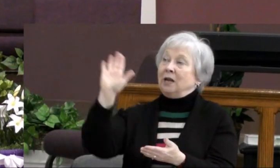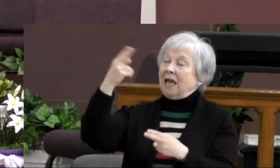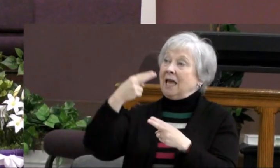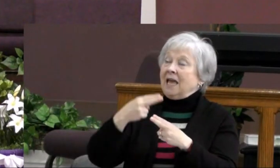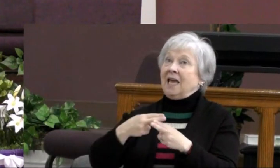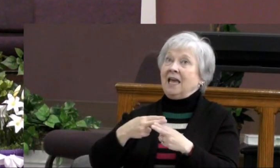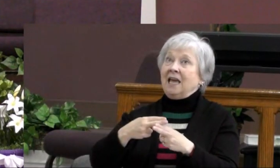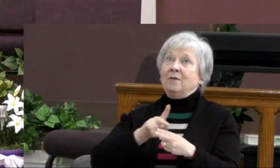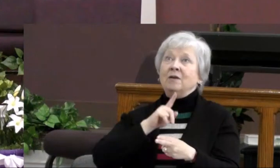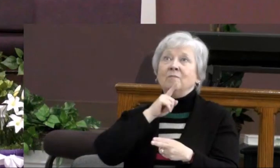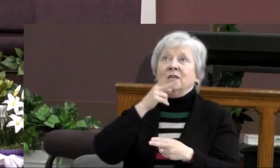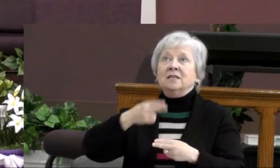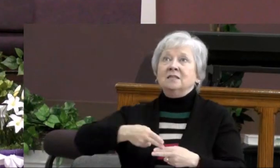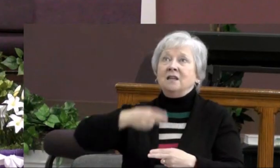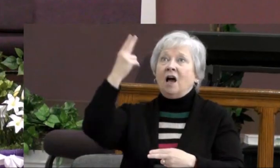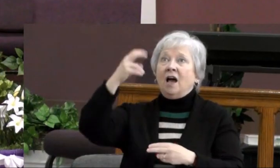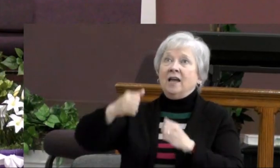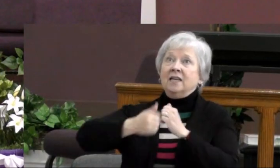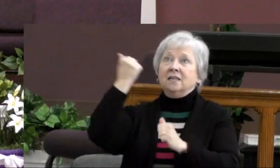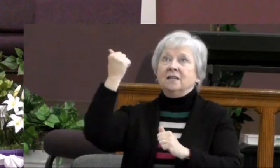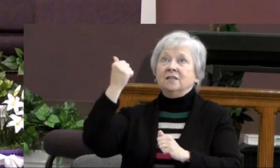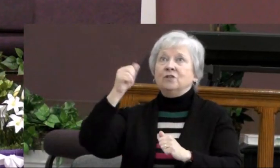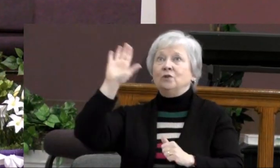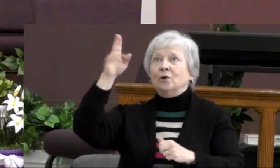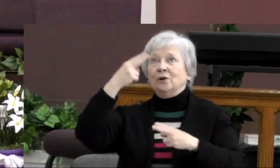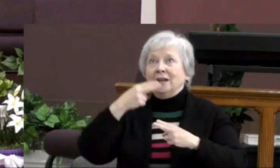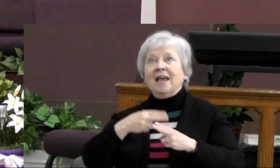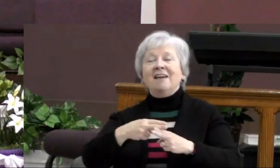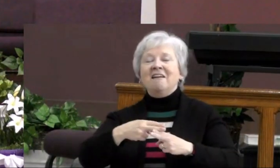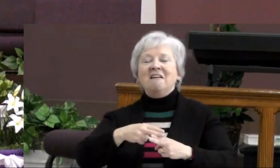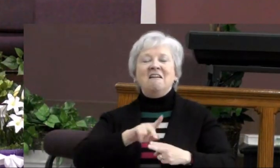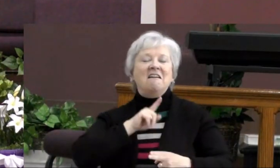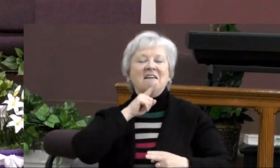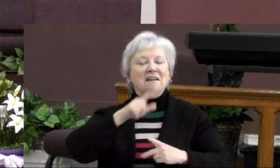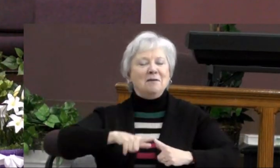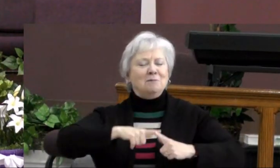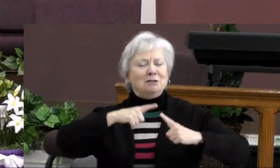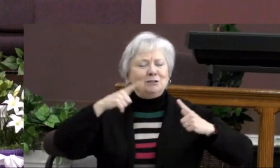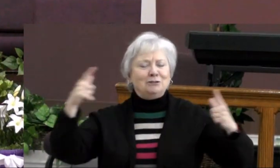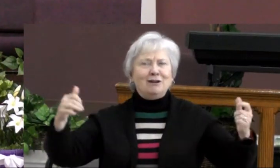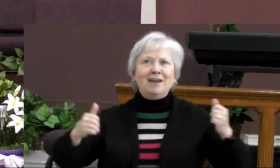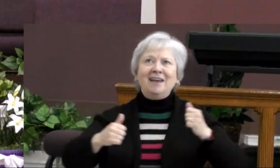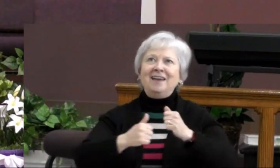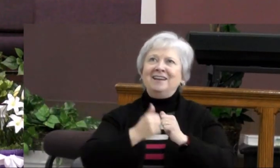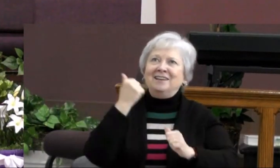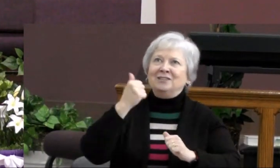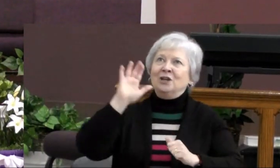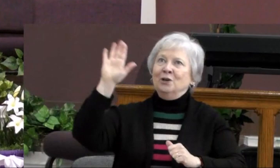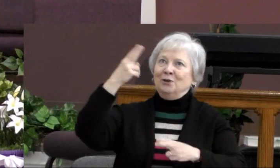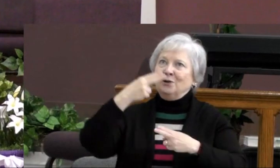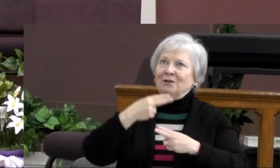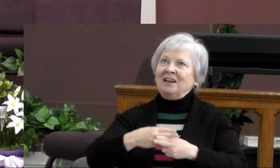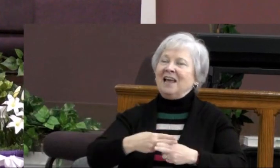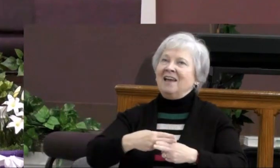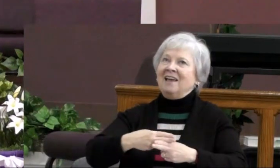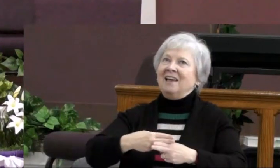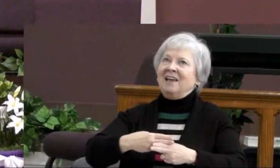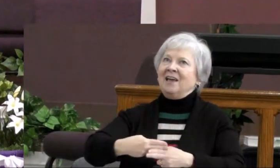Your name is the highest. Your name is the greatest.